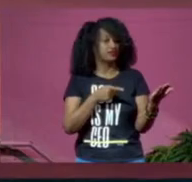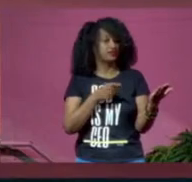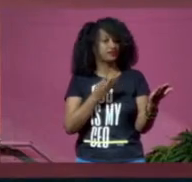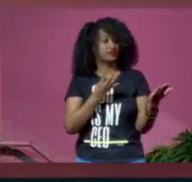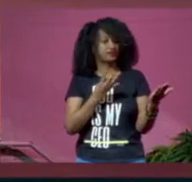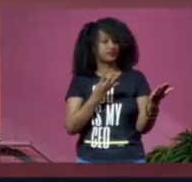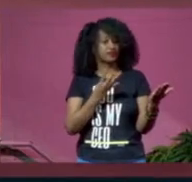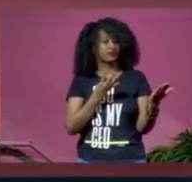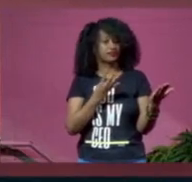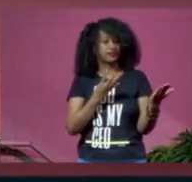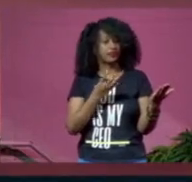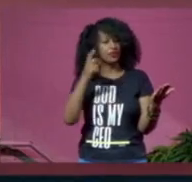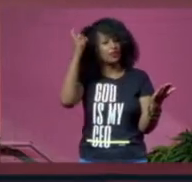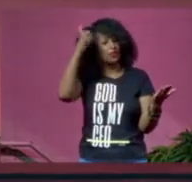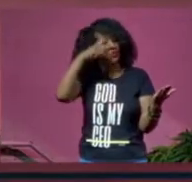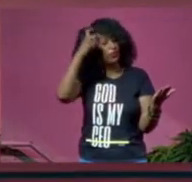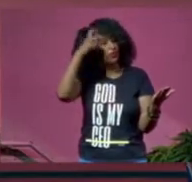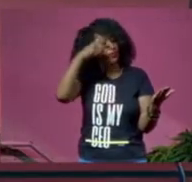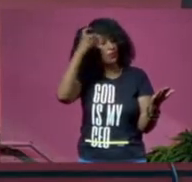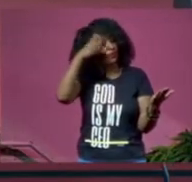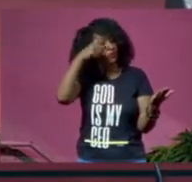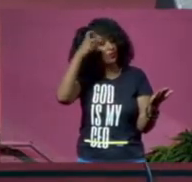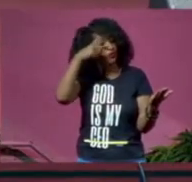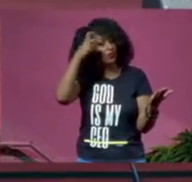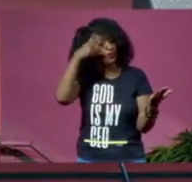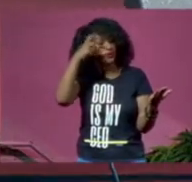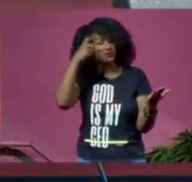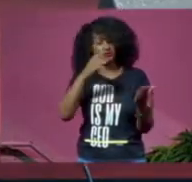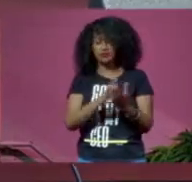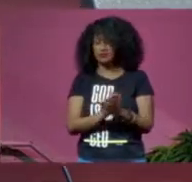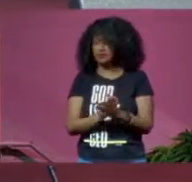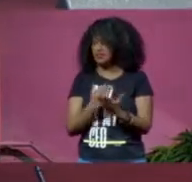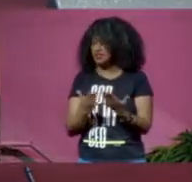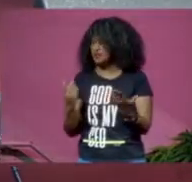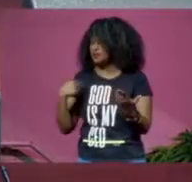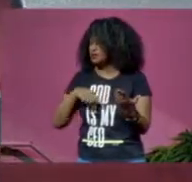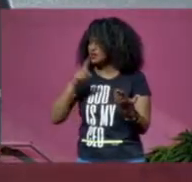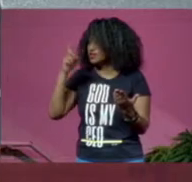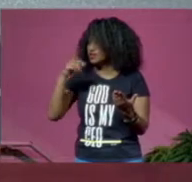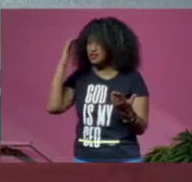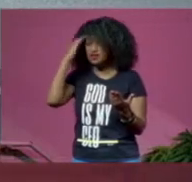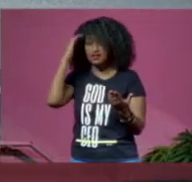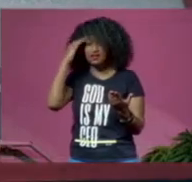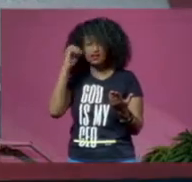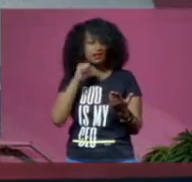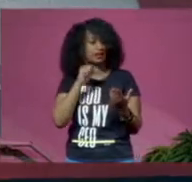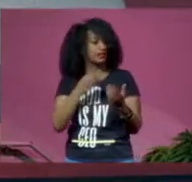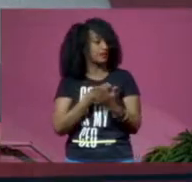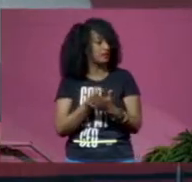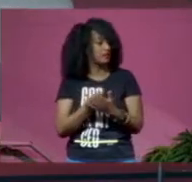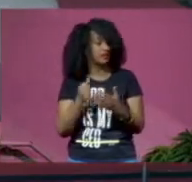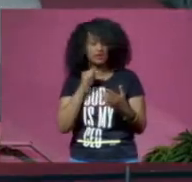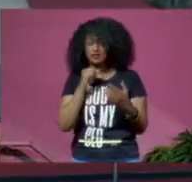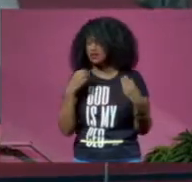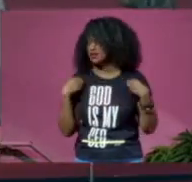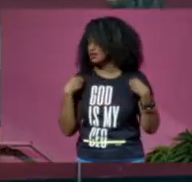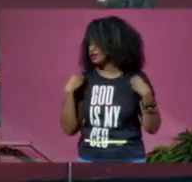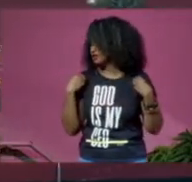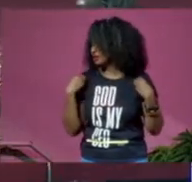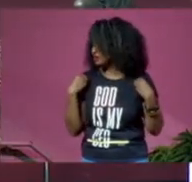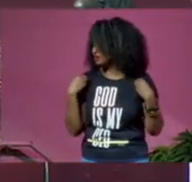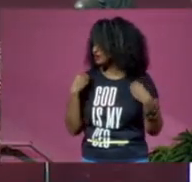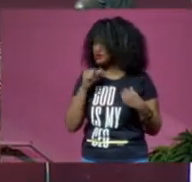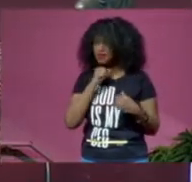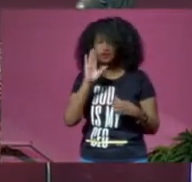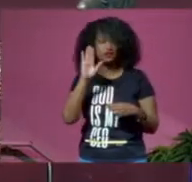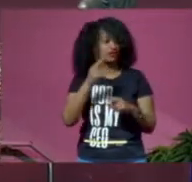principal thing, not money, not cars, not clothes, not status, not fame, not 1,000 or 100,000 or